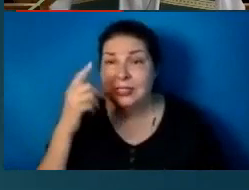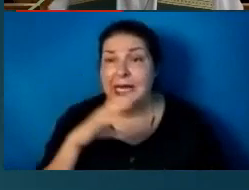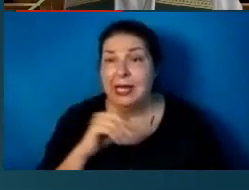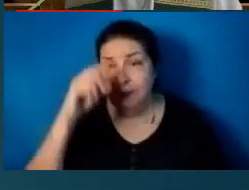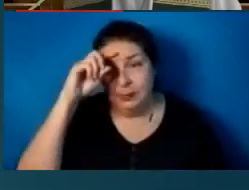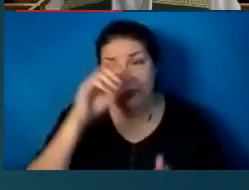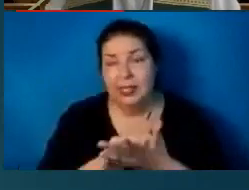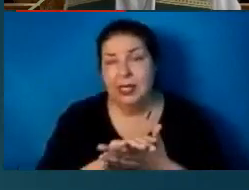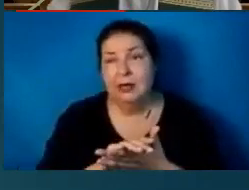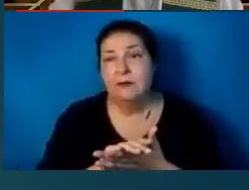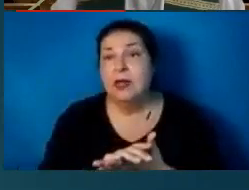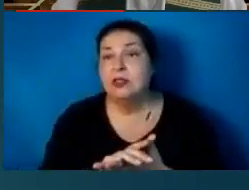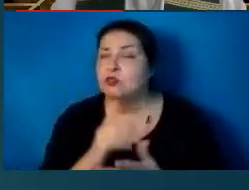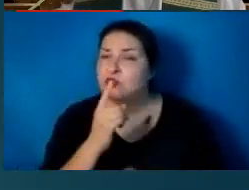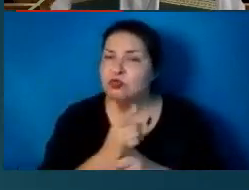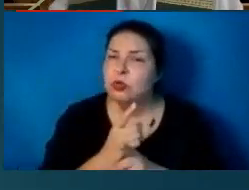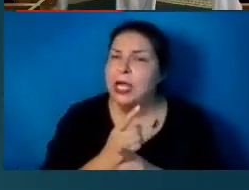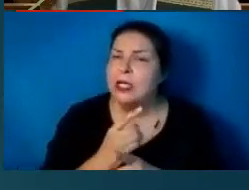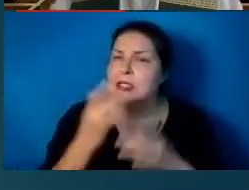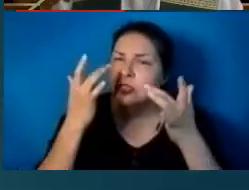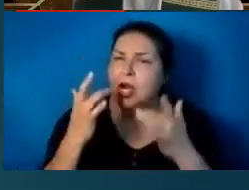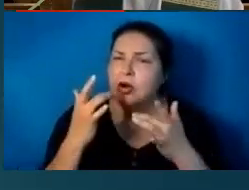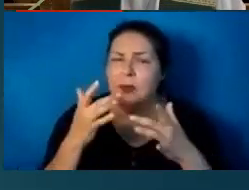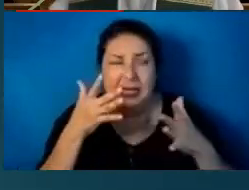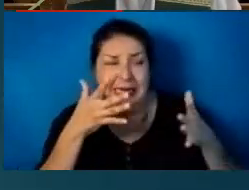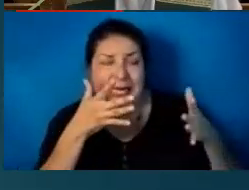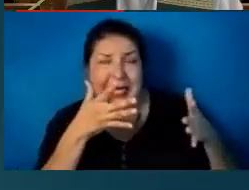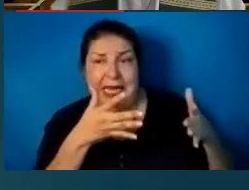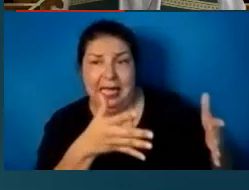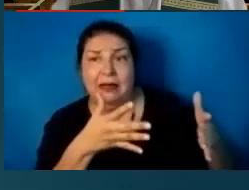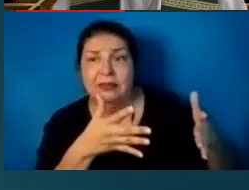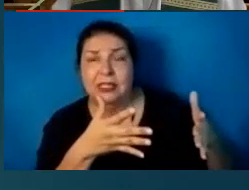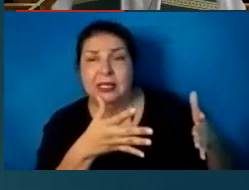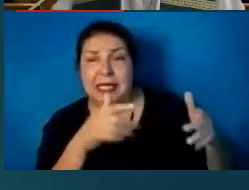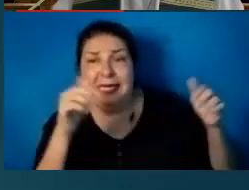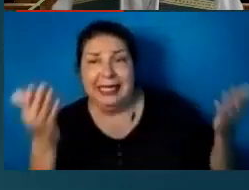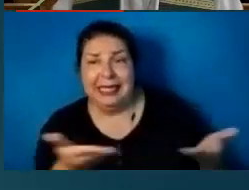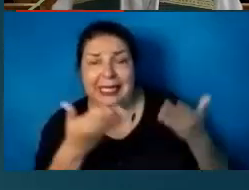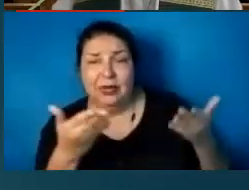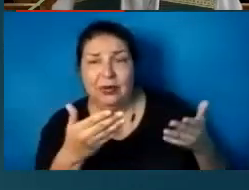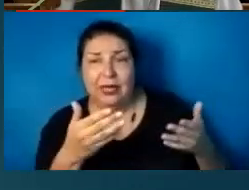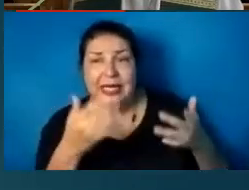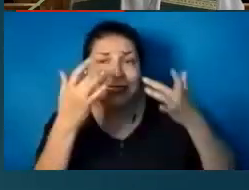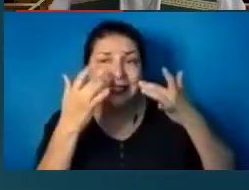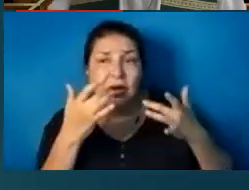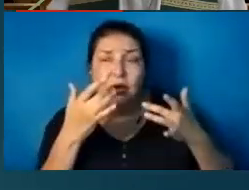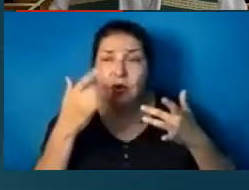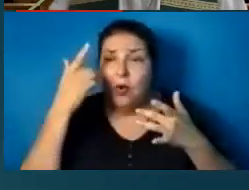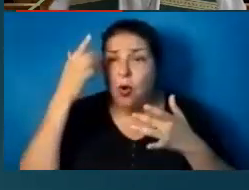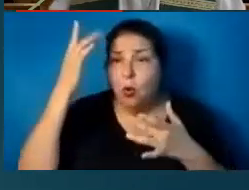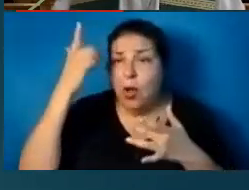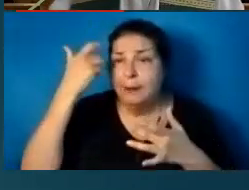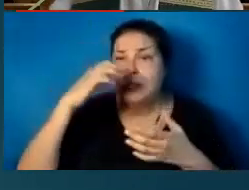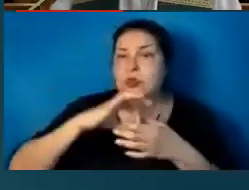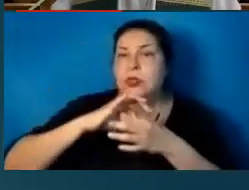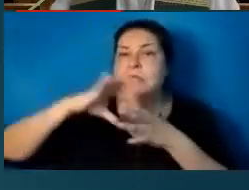it is rightly sorrow at being left behind and sorrow at the separation, but not